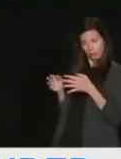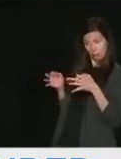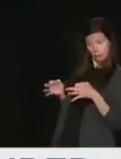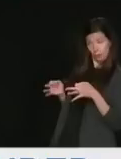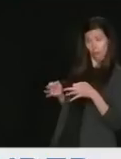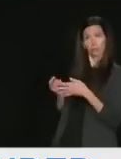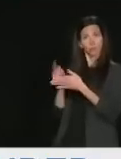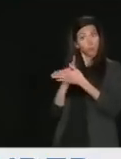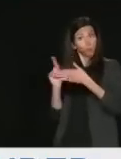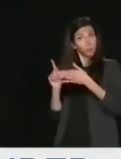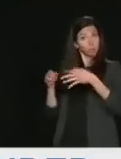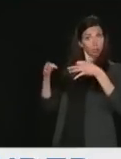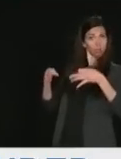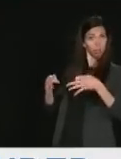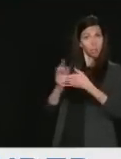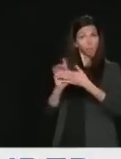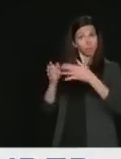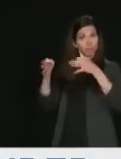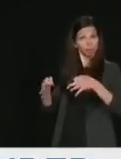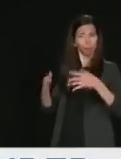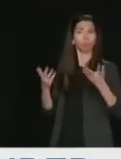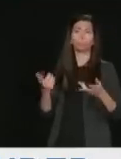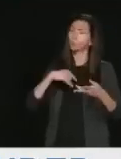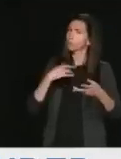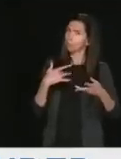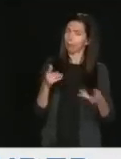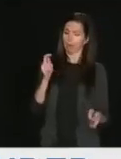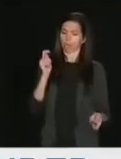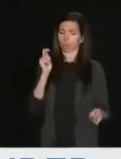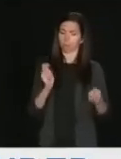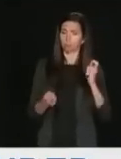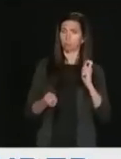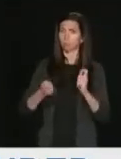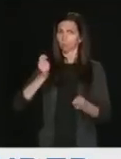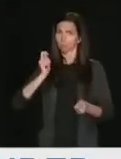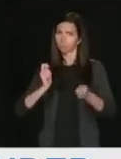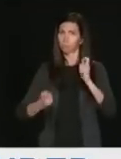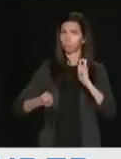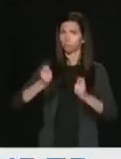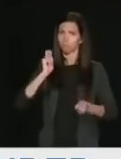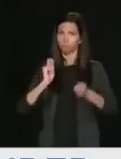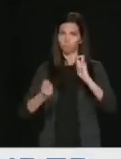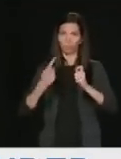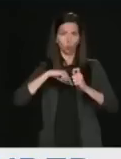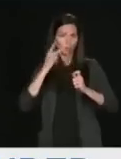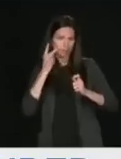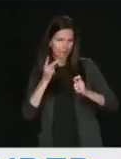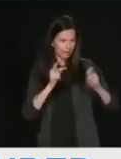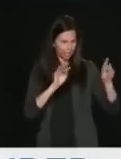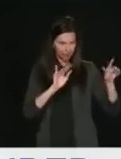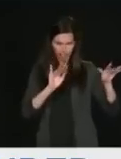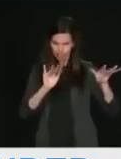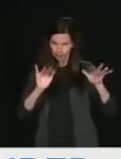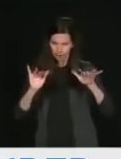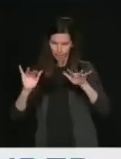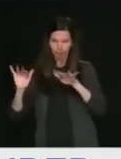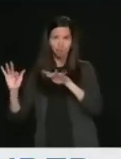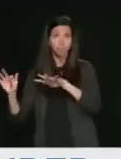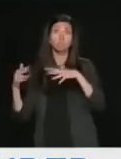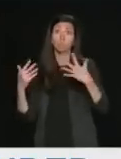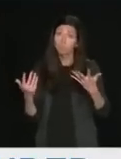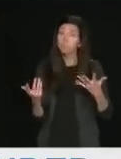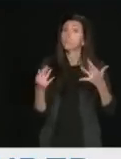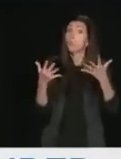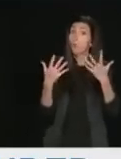rapidly, and we're adjusting constantly to what is the right measures for Canadians to get that balance right between keeping people